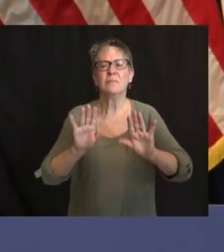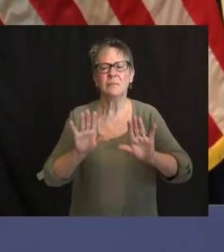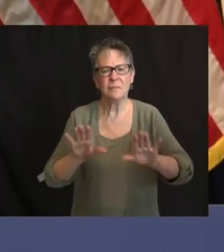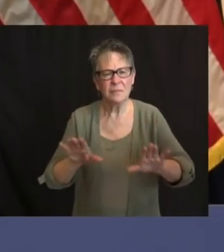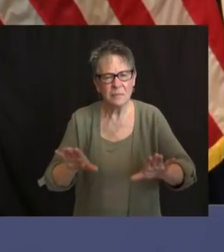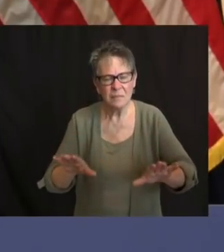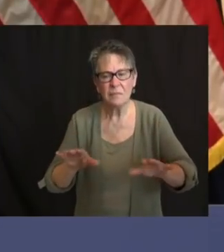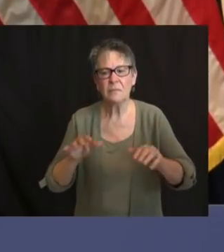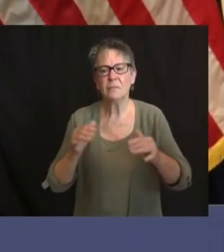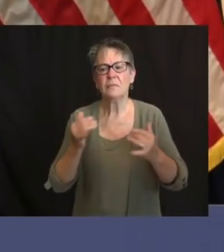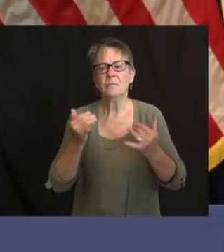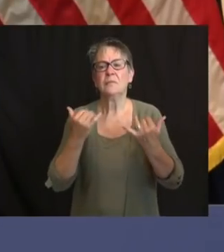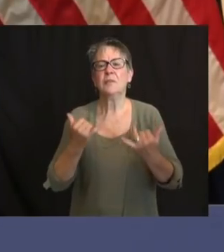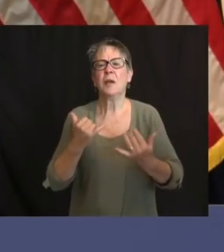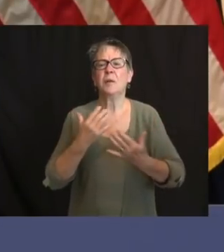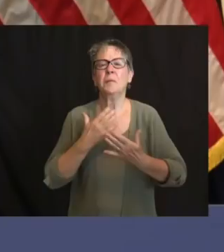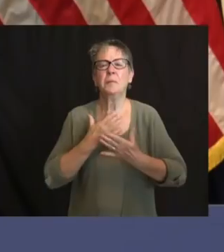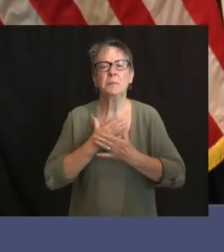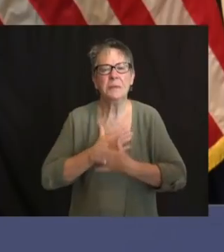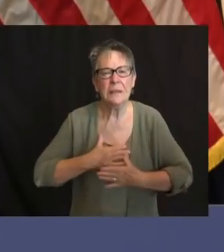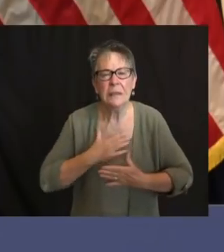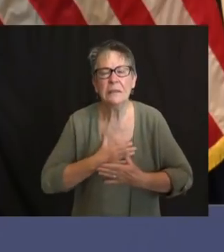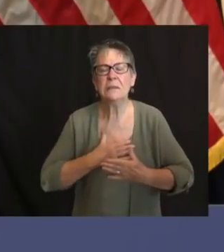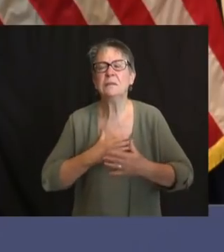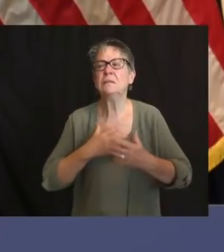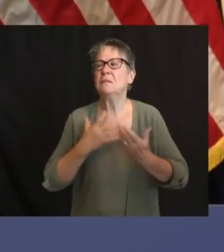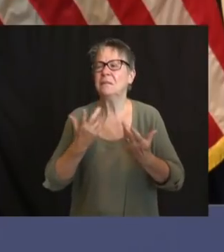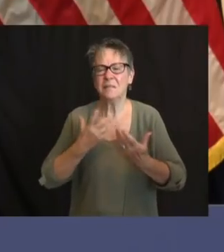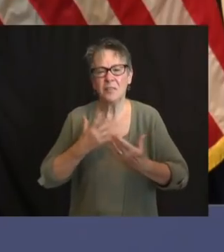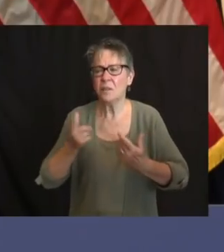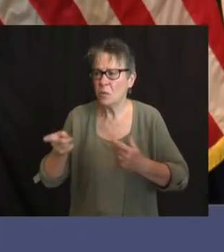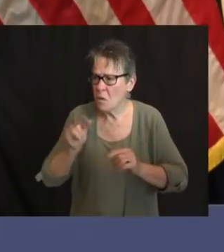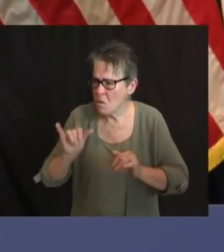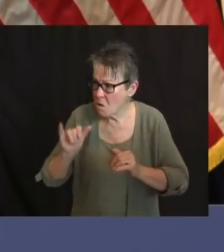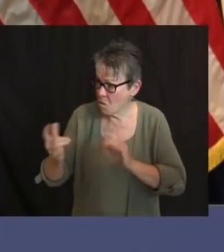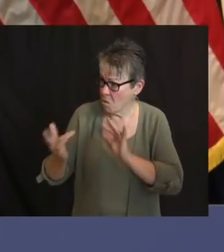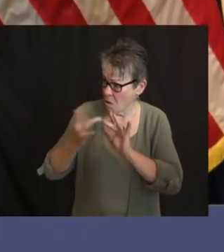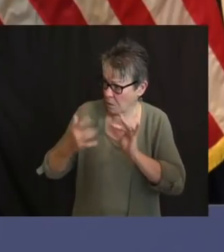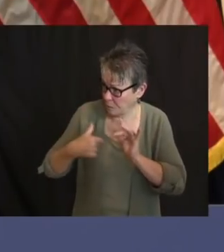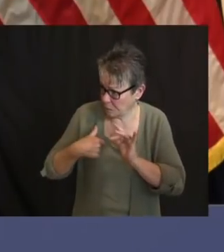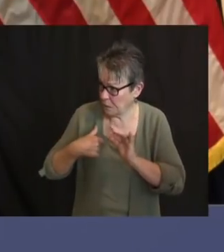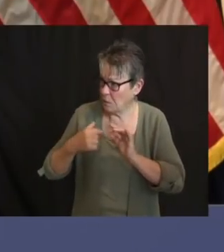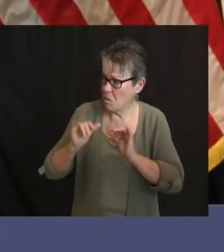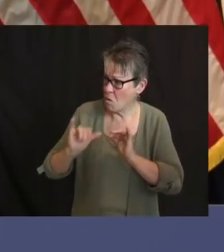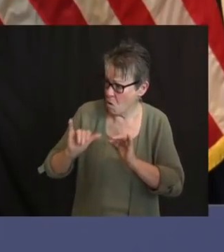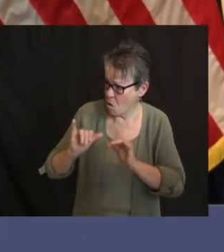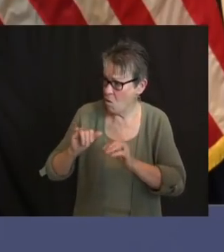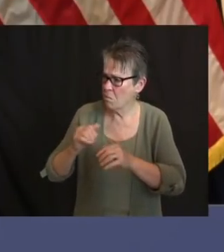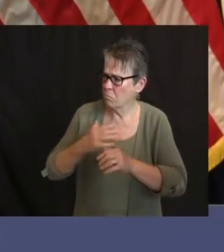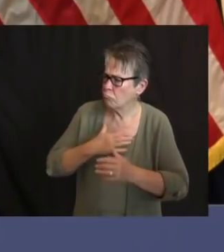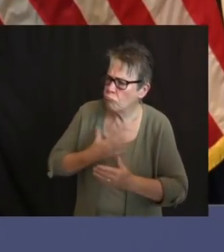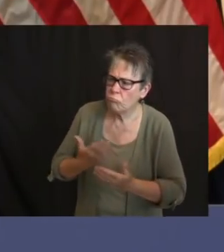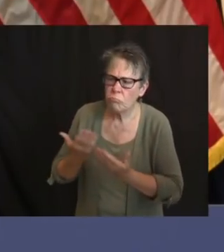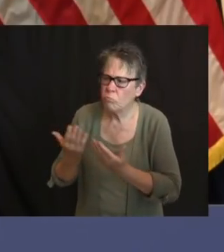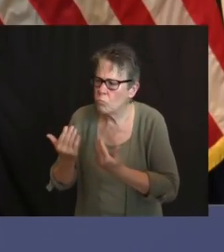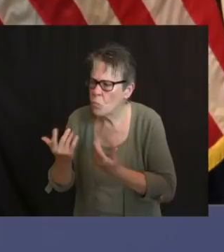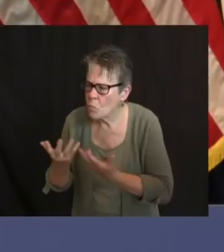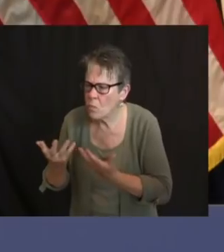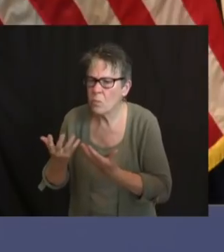And it literally, just think about this for a second. You've had a less than 6